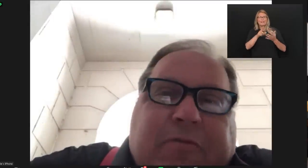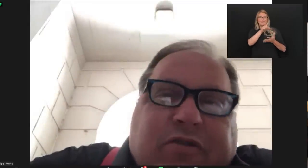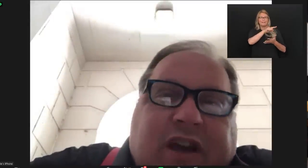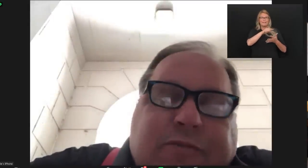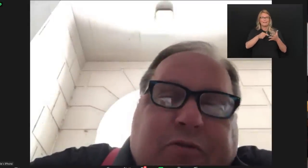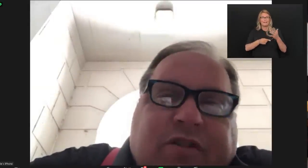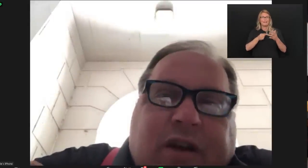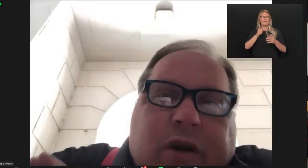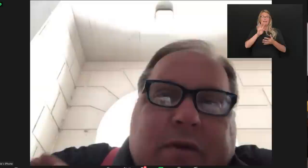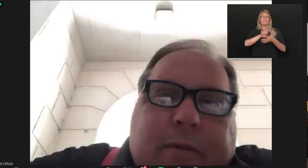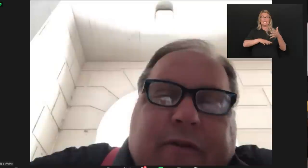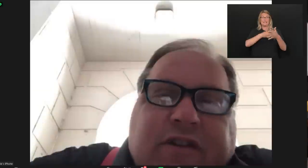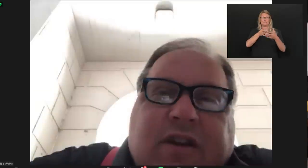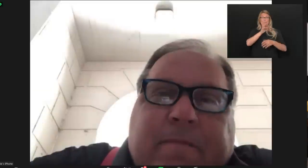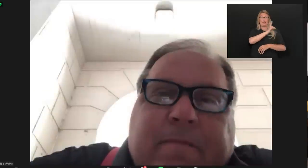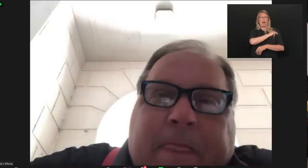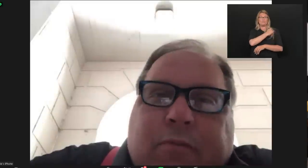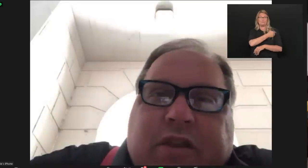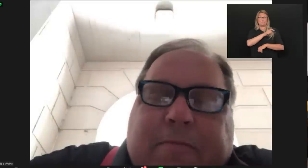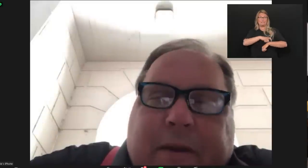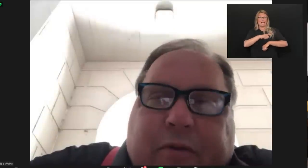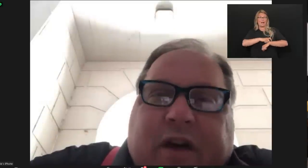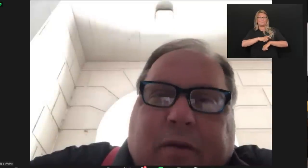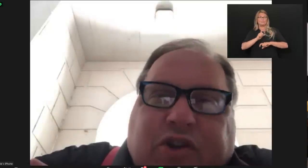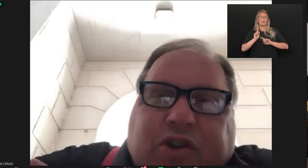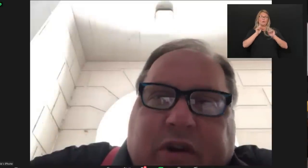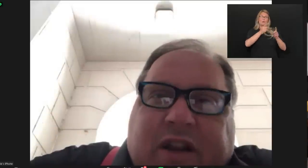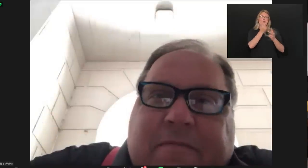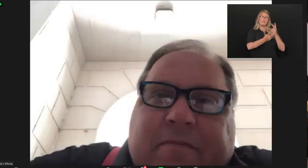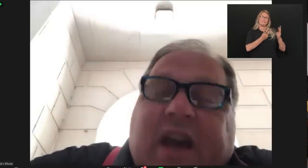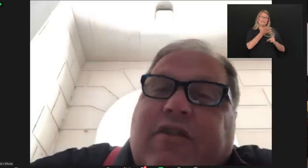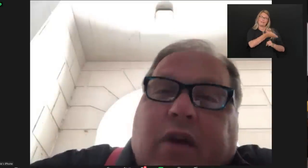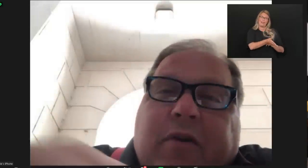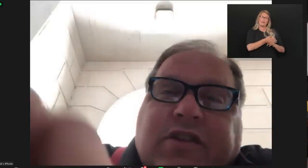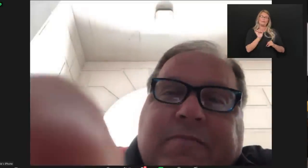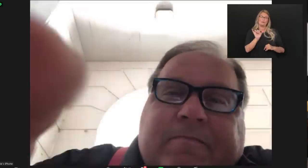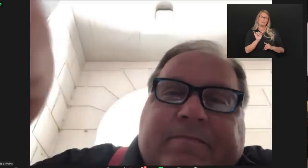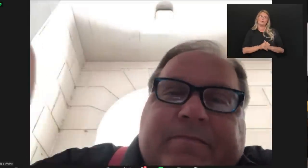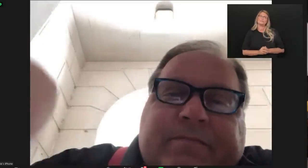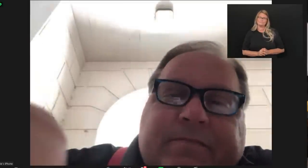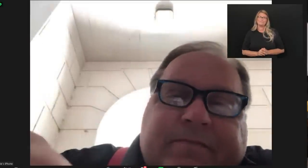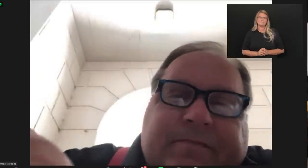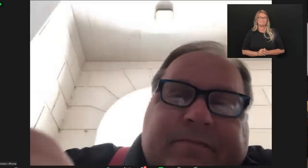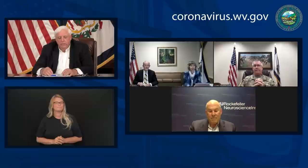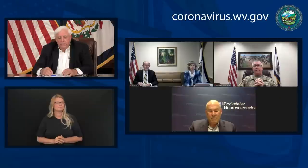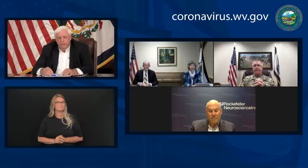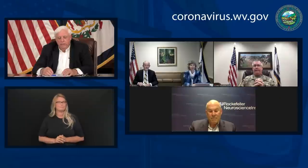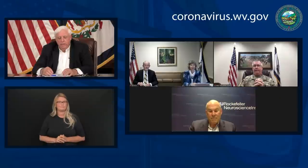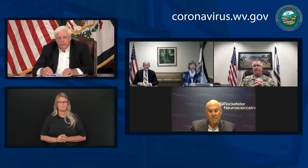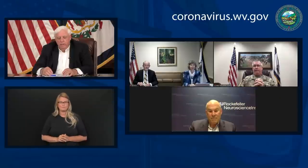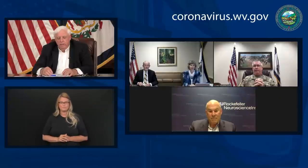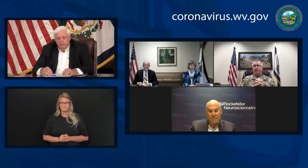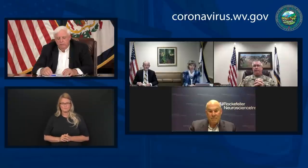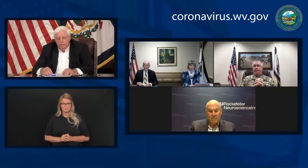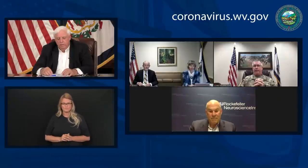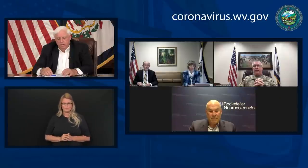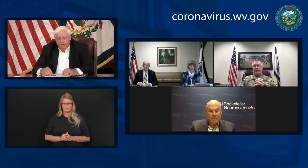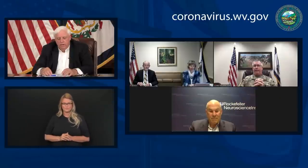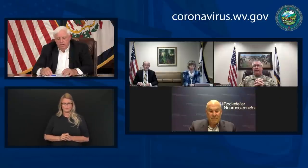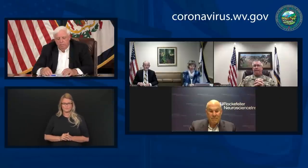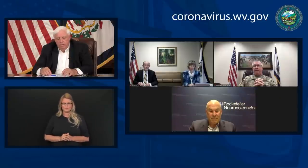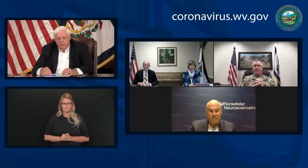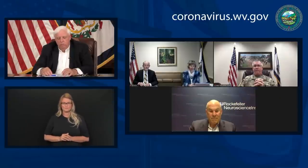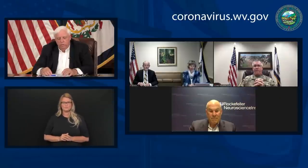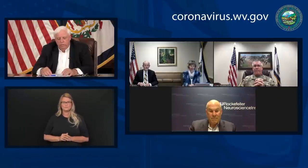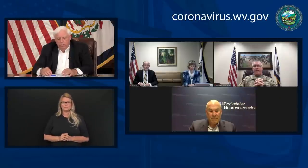hospital times because they want to be able to visit with the people that are being treated. Thank you very much. Okay. Kenny, I, uh, you know,